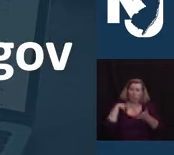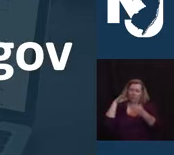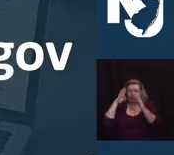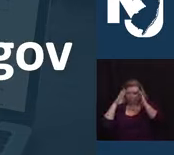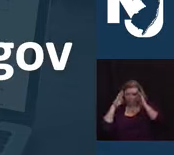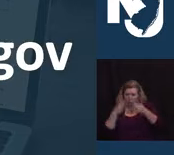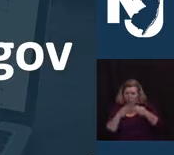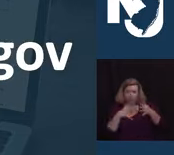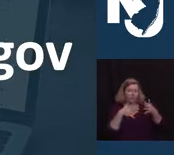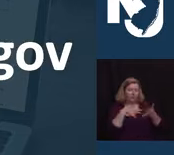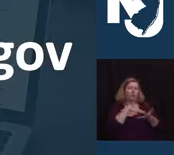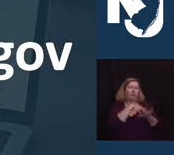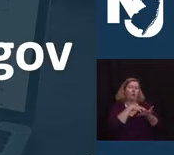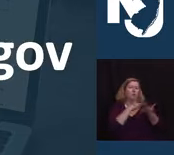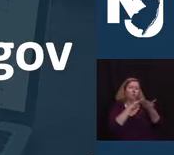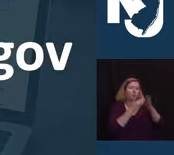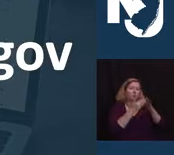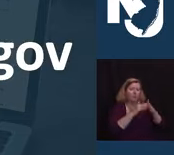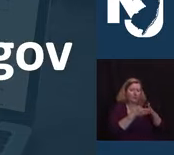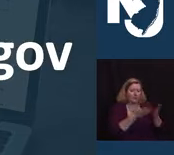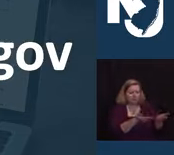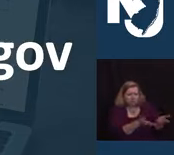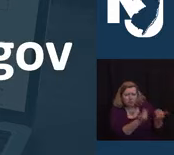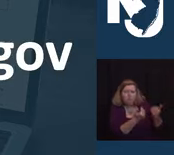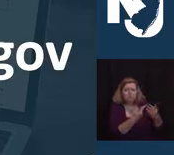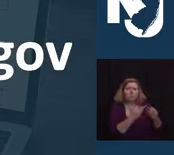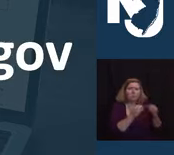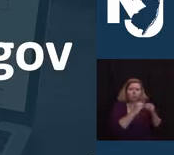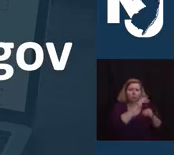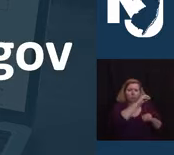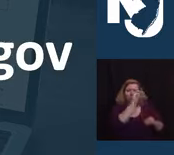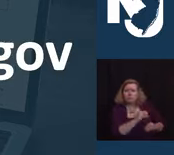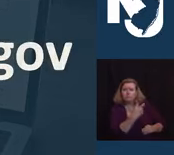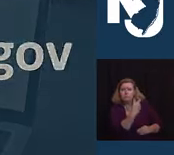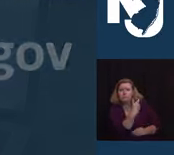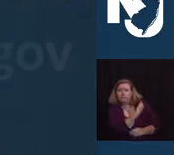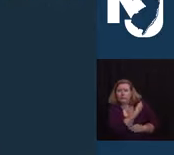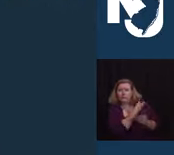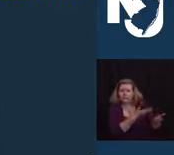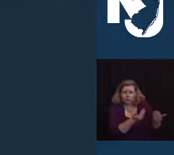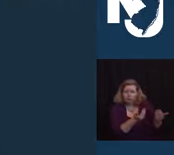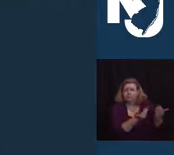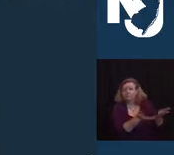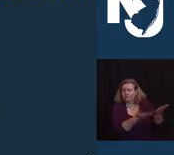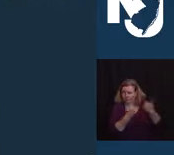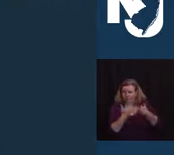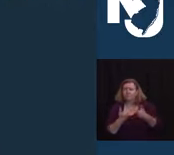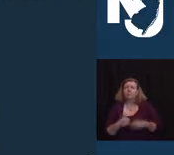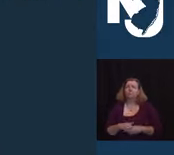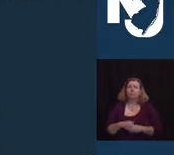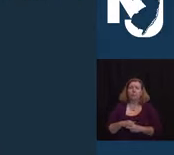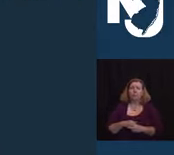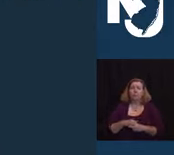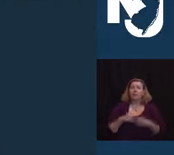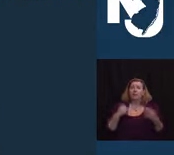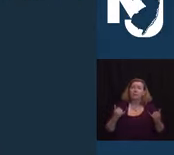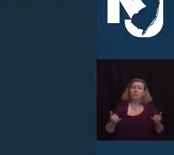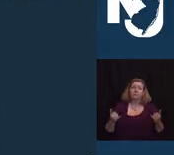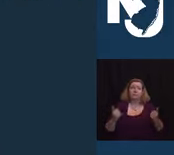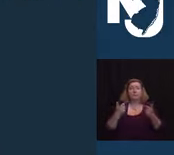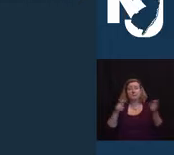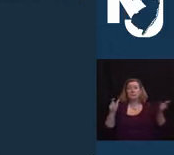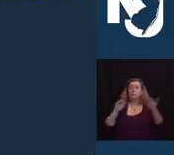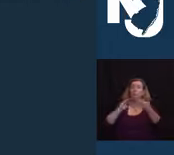boost vaccination rates to make sure we reach everyone we possibly can. The list of larger communities, those with